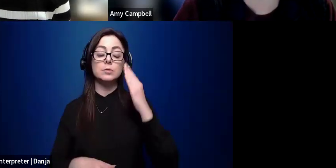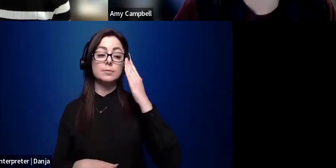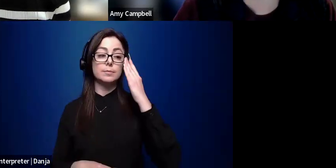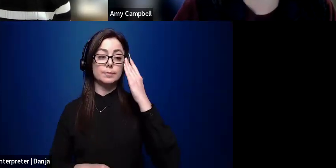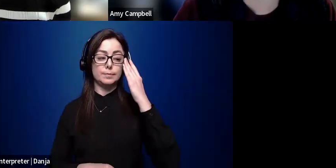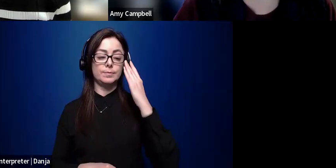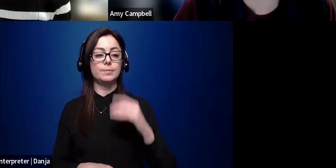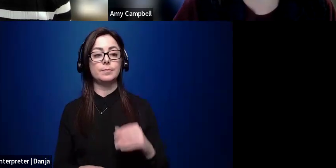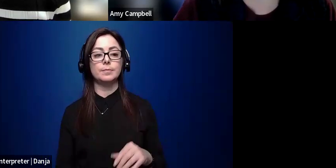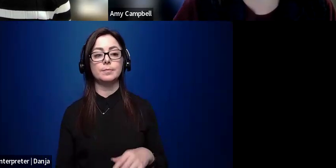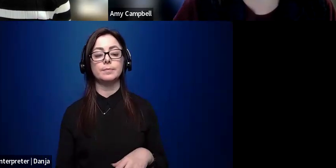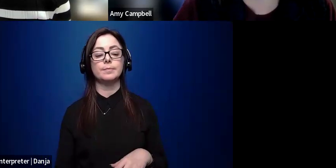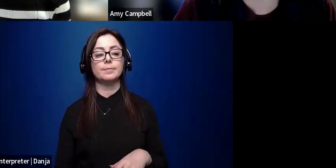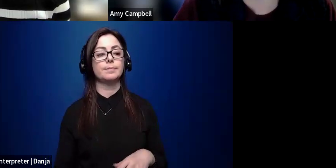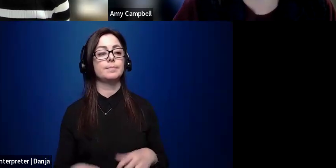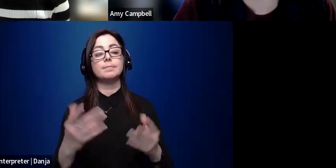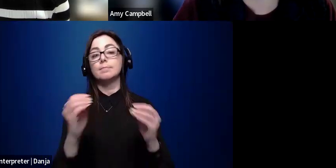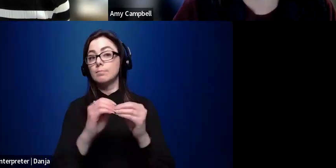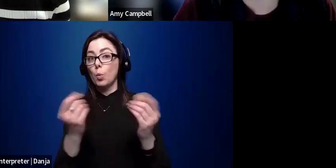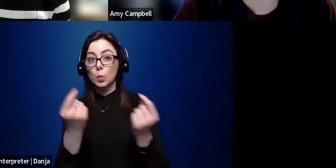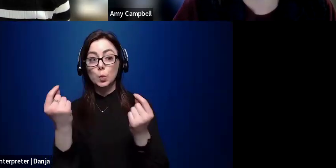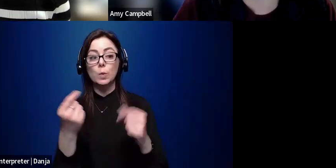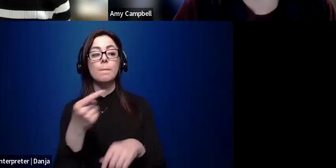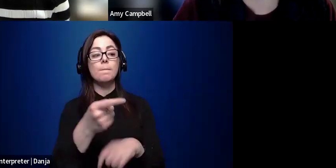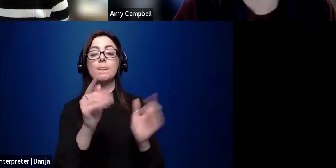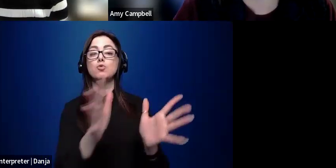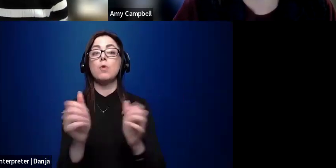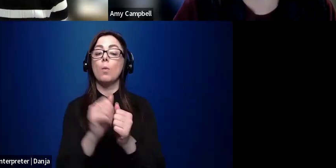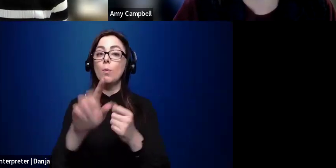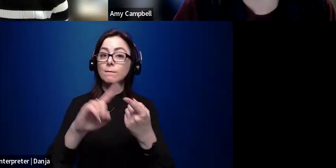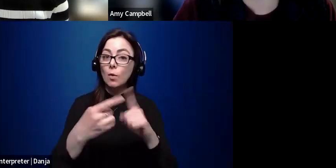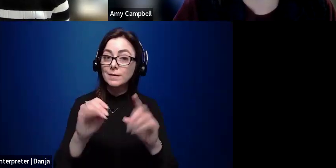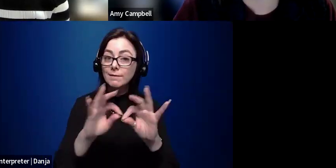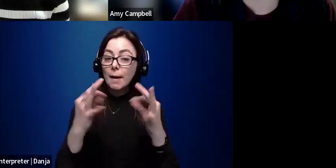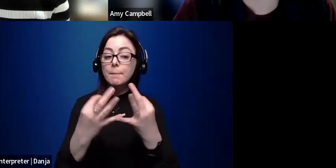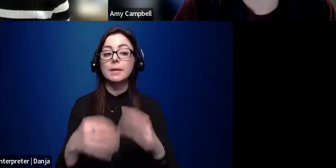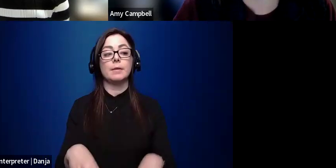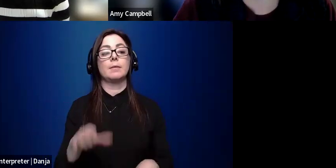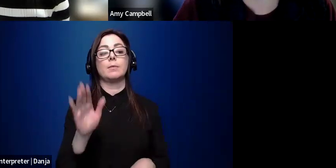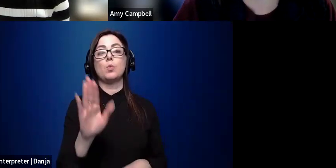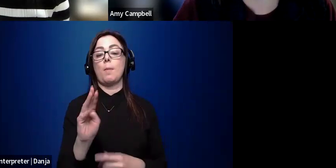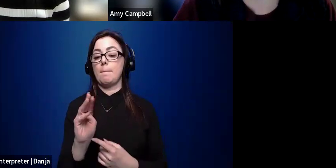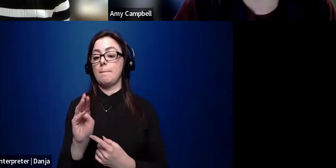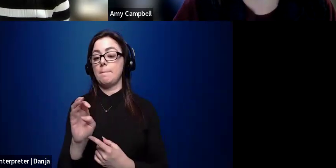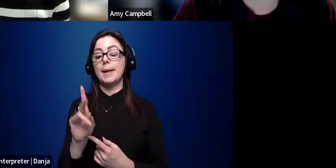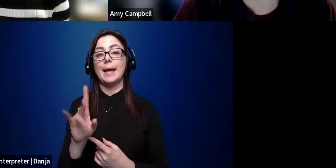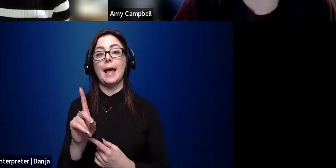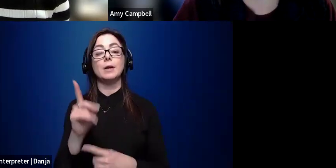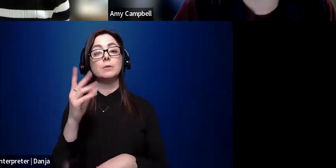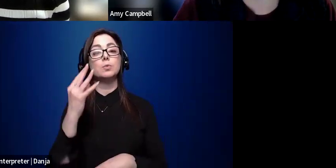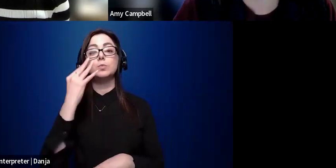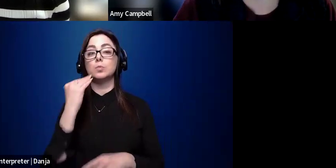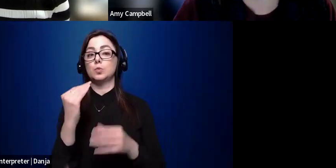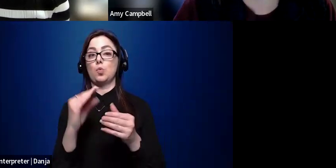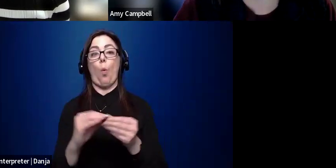can do from here. Again, talk to your friends and family, get your Medicaid story ready.